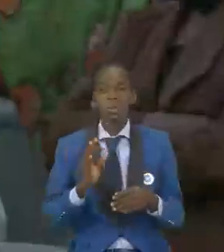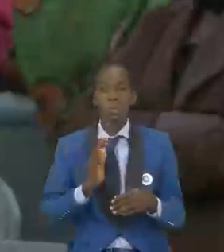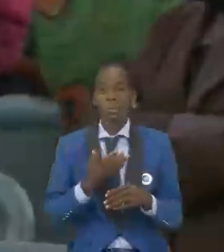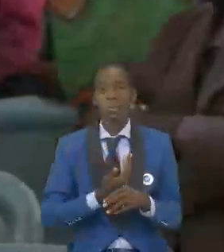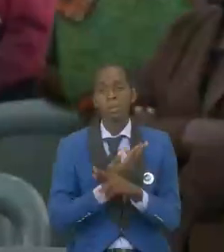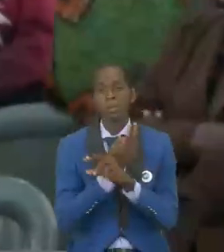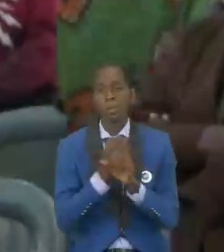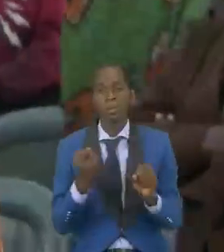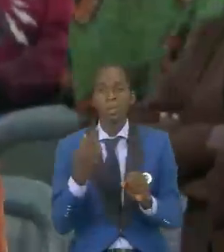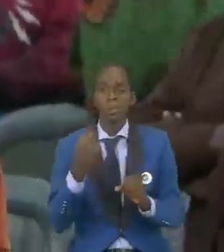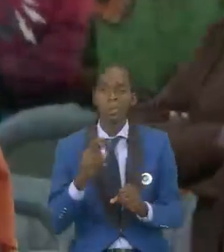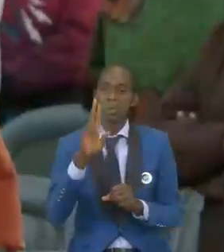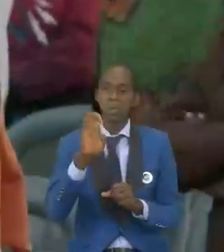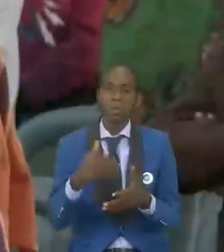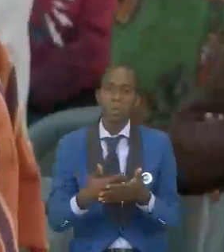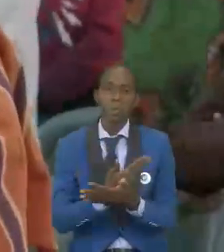mouth and pray.